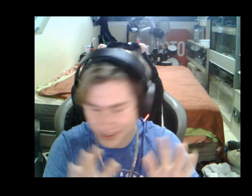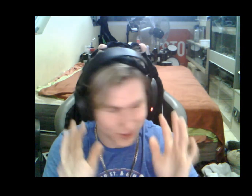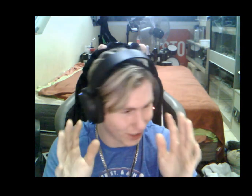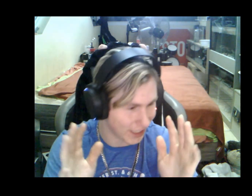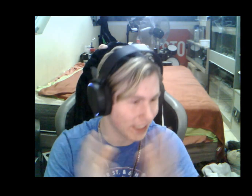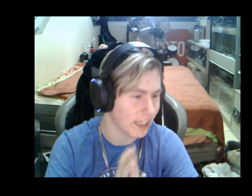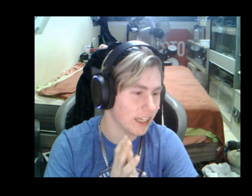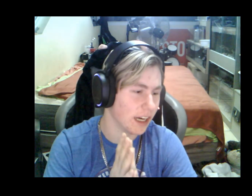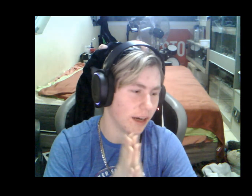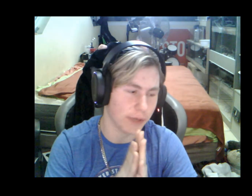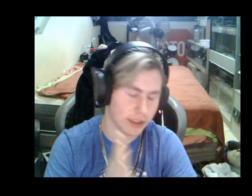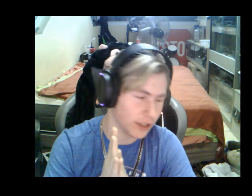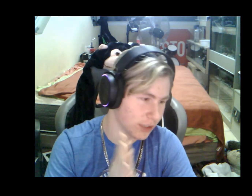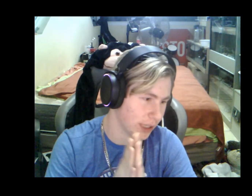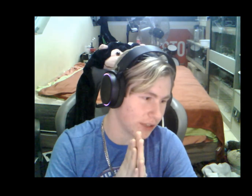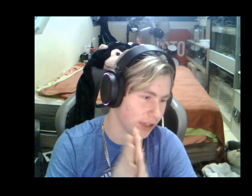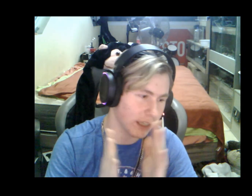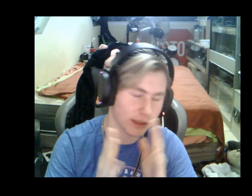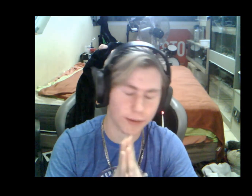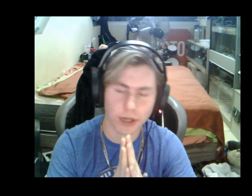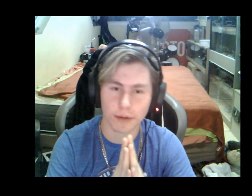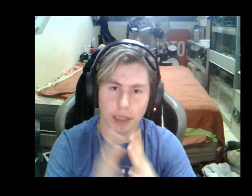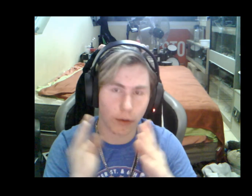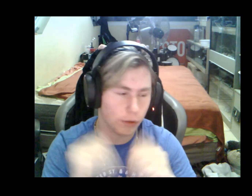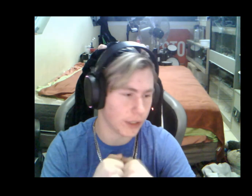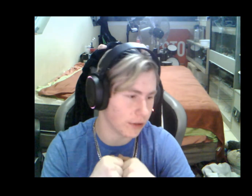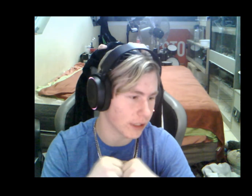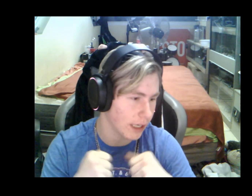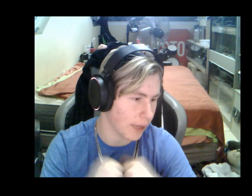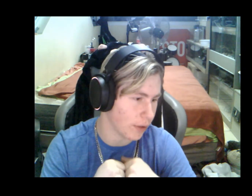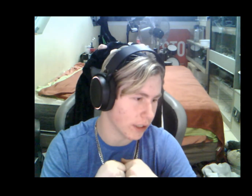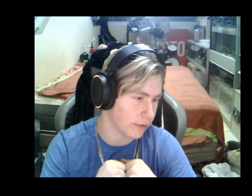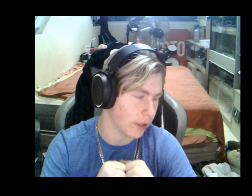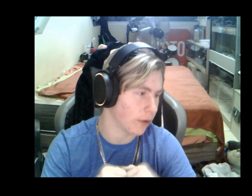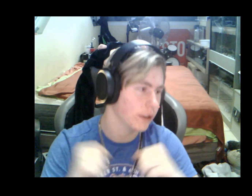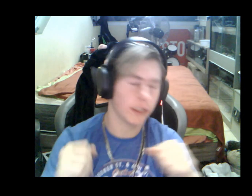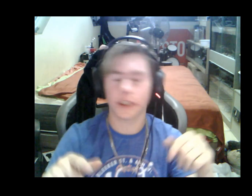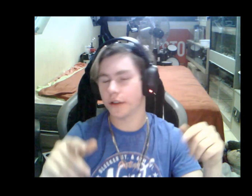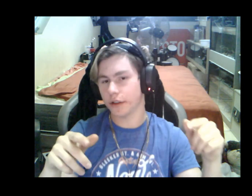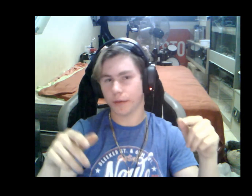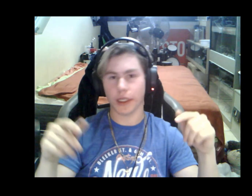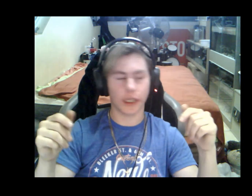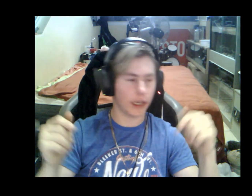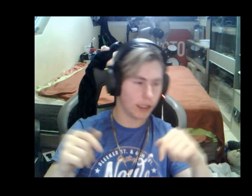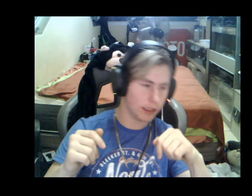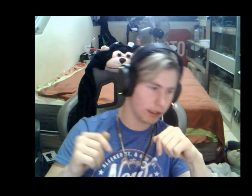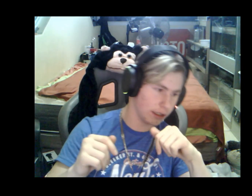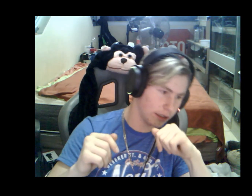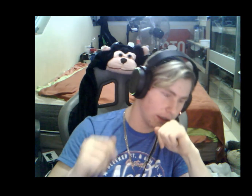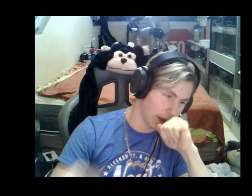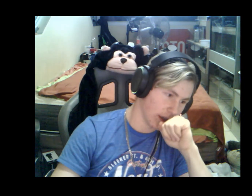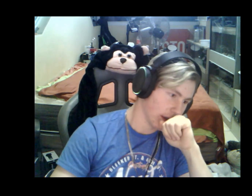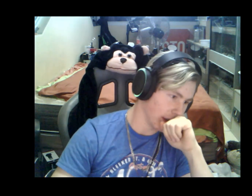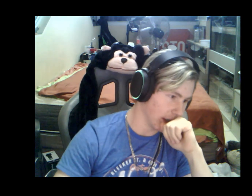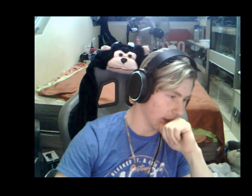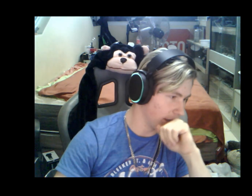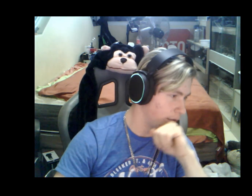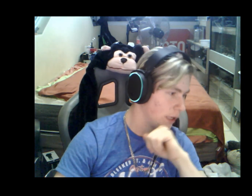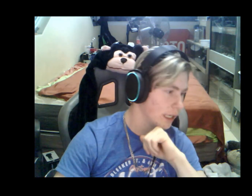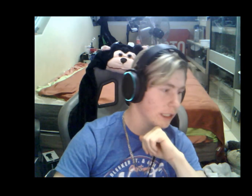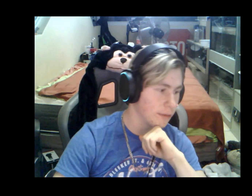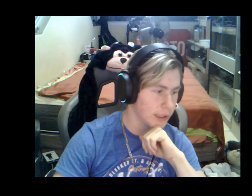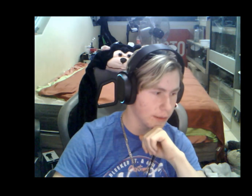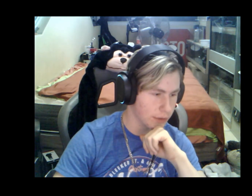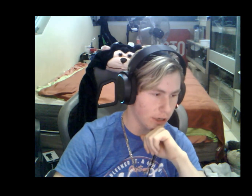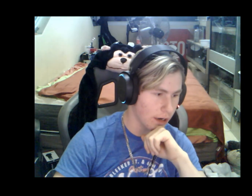time now, I'm sorry, but as soon as we get to 1,000 subscribers, I will be doing that AirPod giveaway. All you need to do to be in the